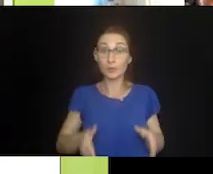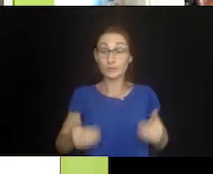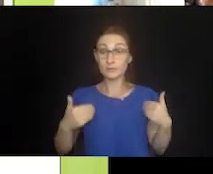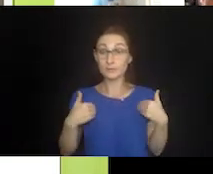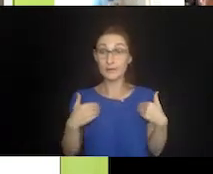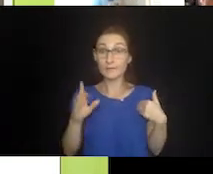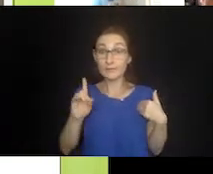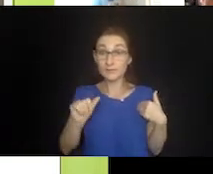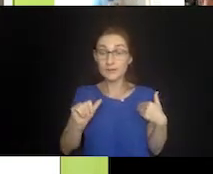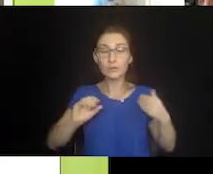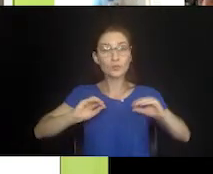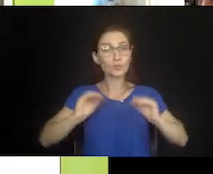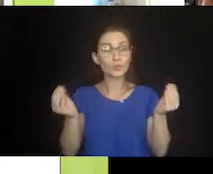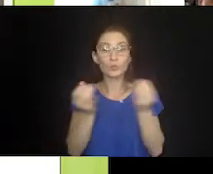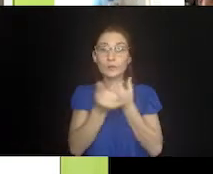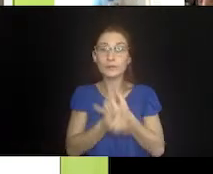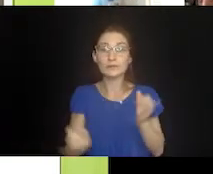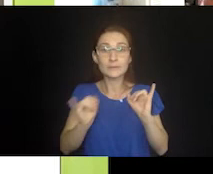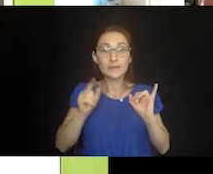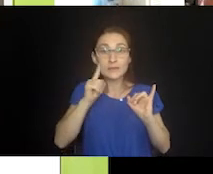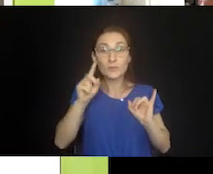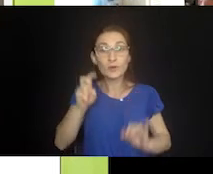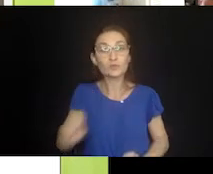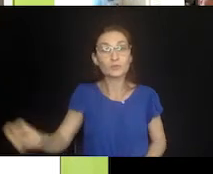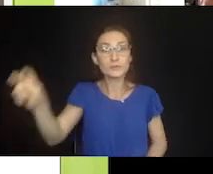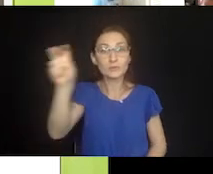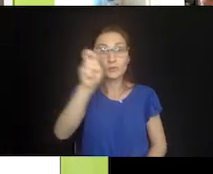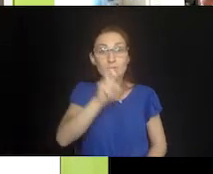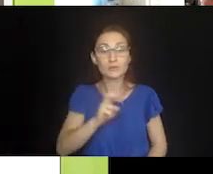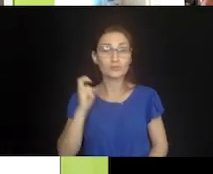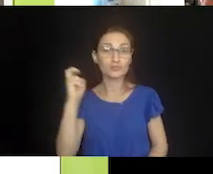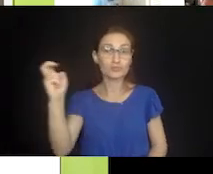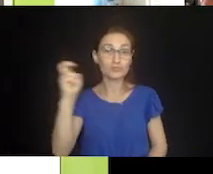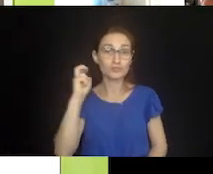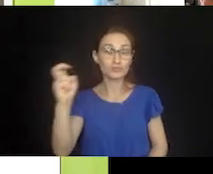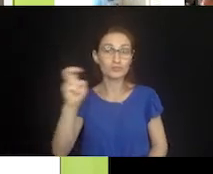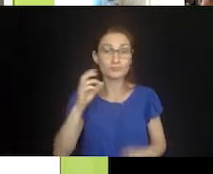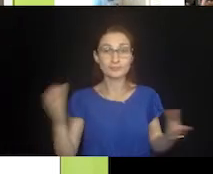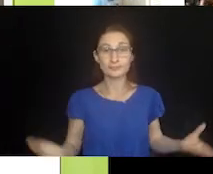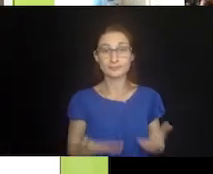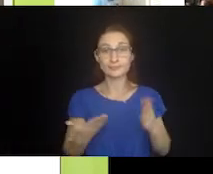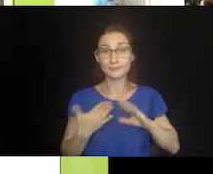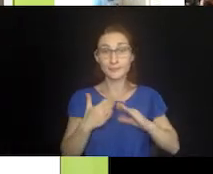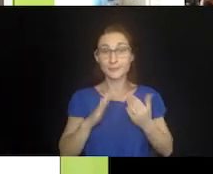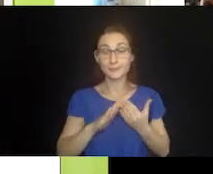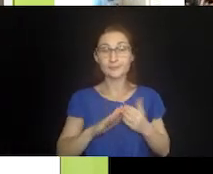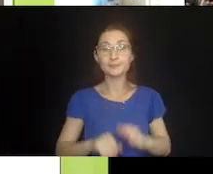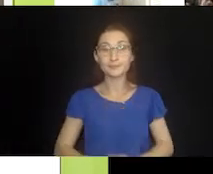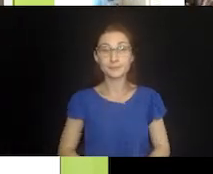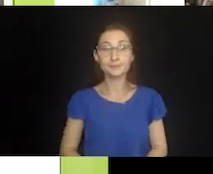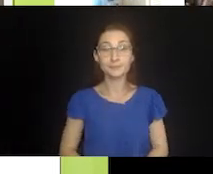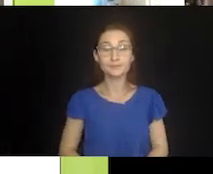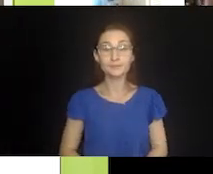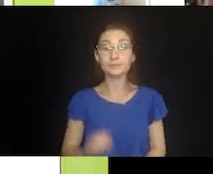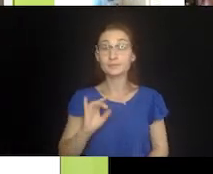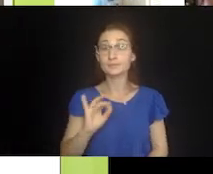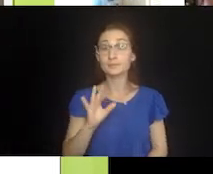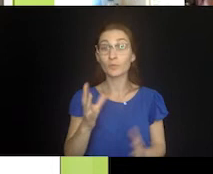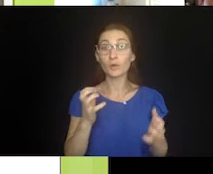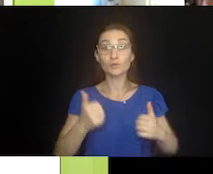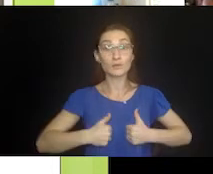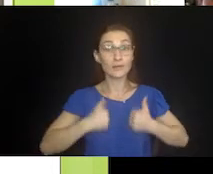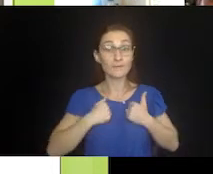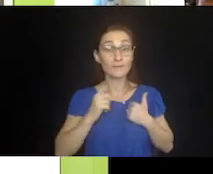lot of individuals with disabilities don't have any independence getting around in this community,